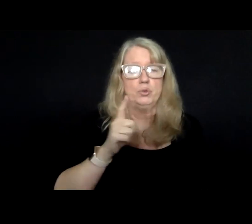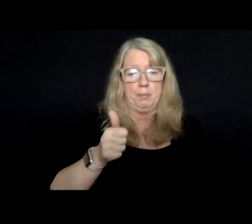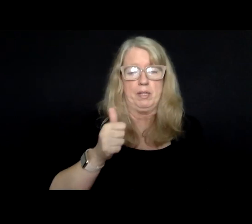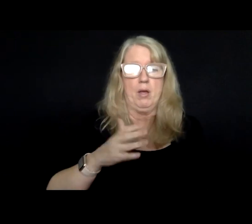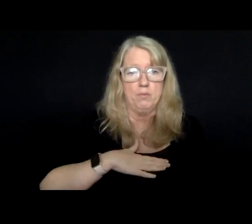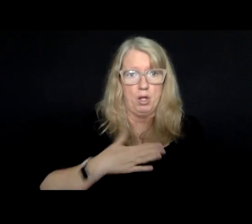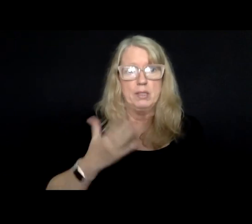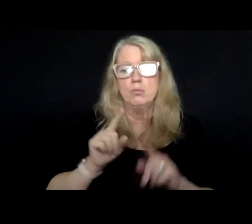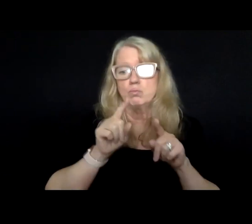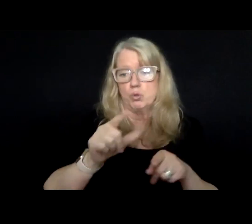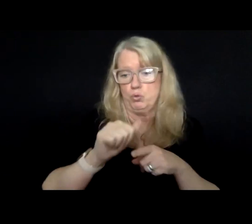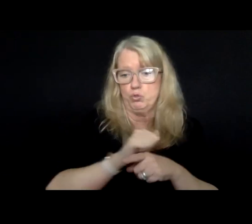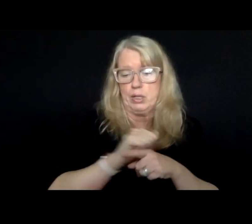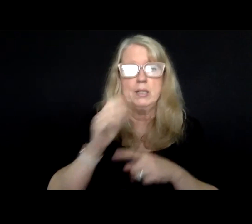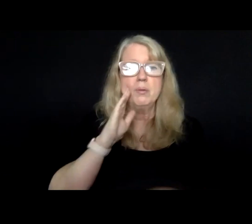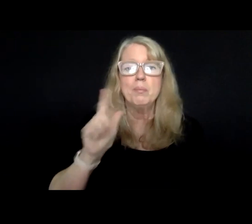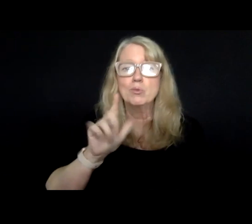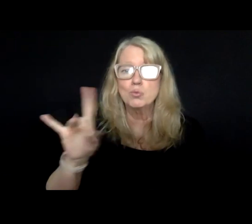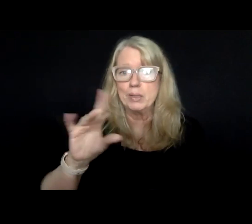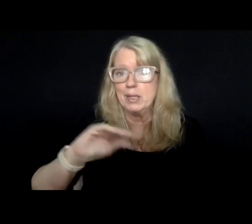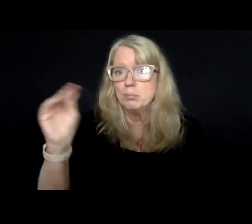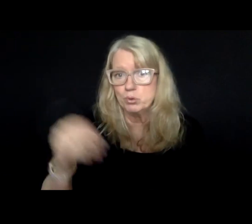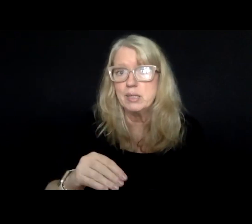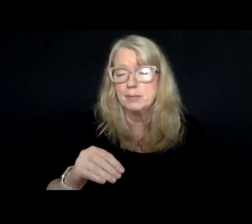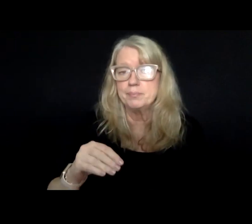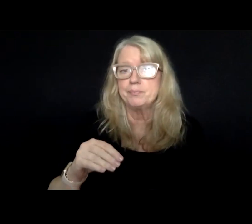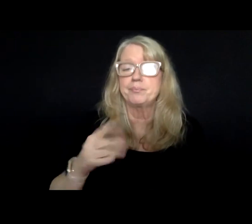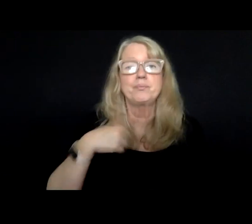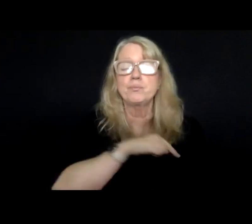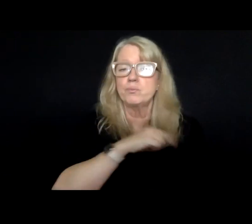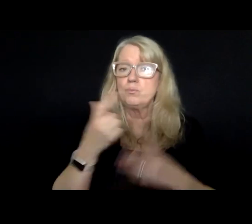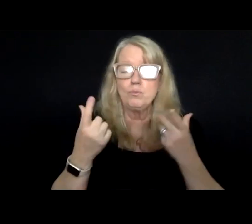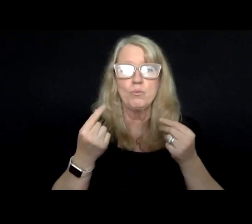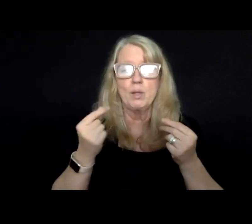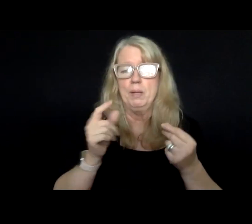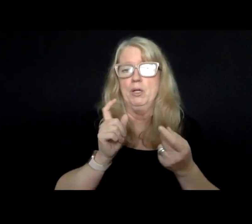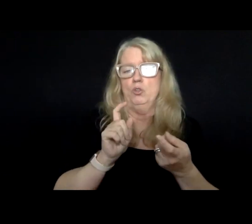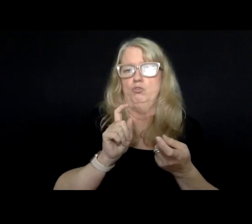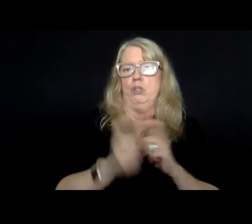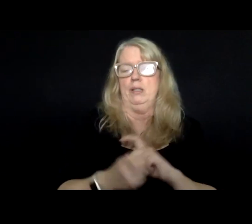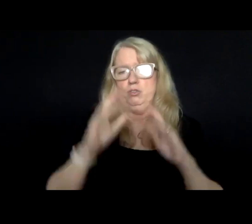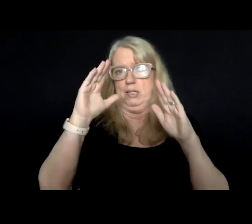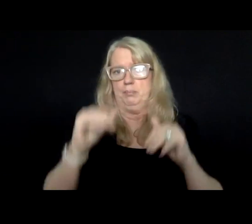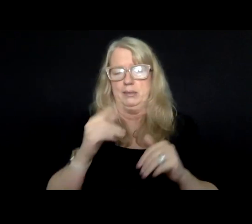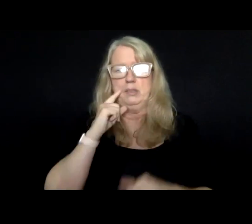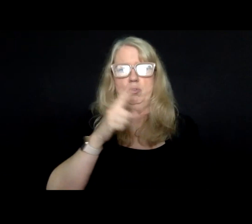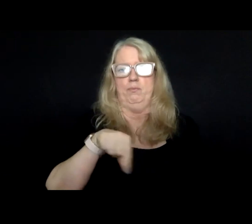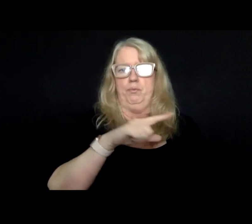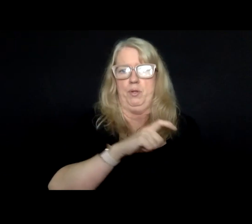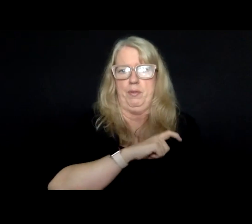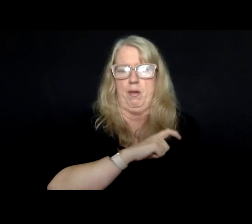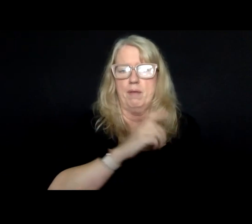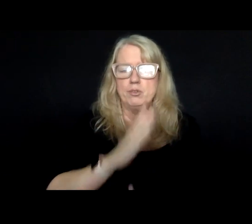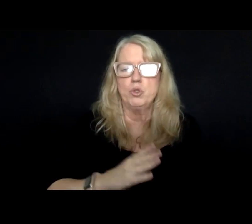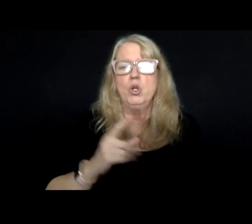attend the training, and we're up to 28%. What we're doing is changing the expectation of officers. And when you hear the